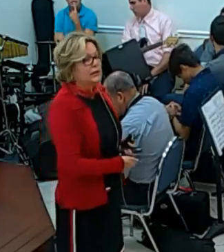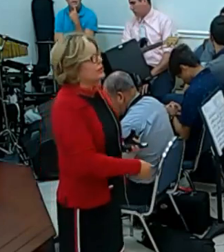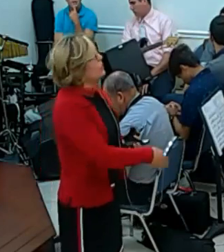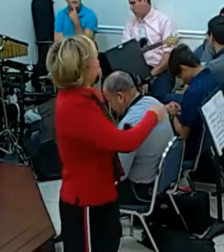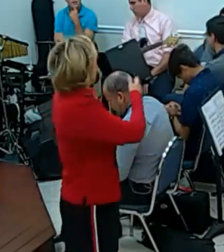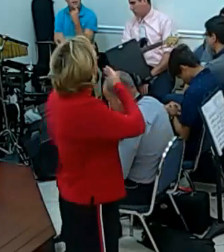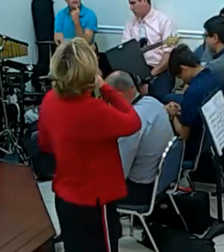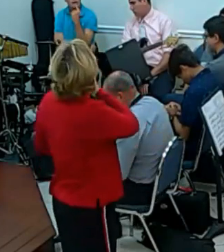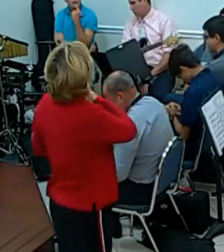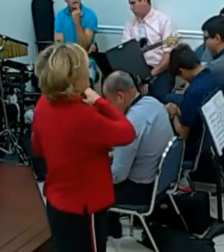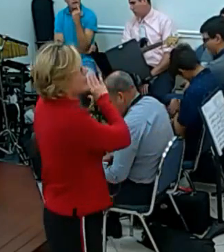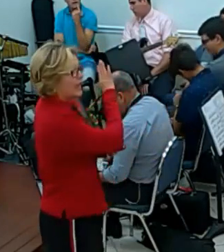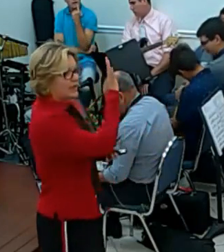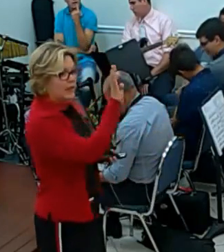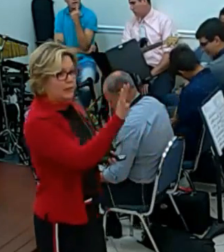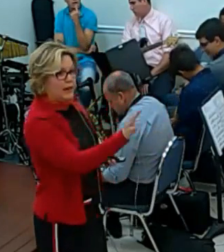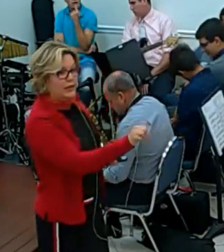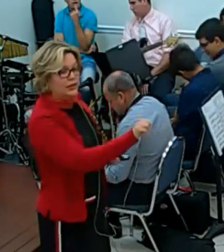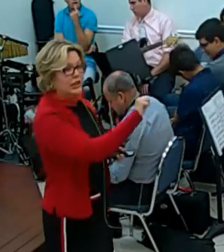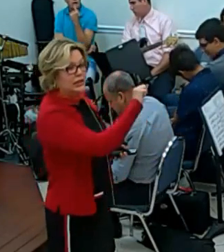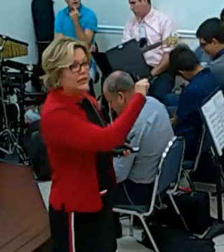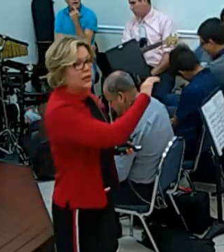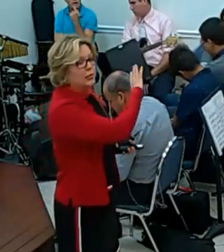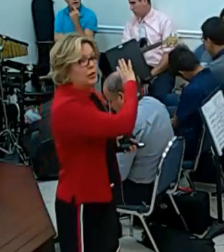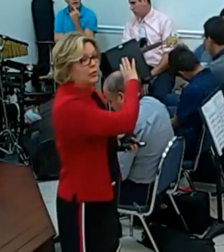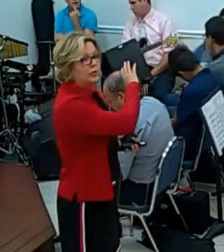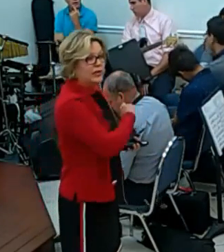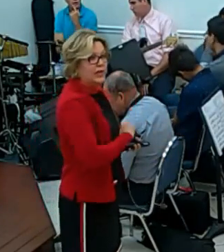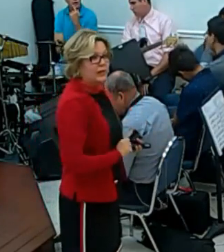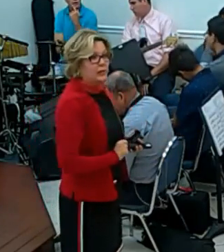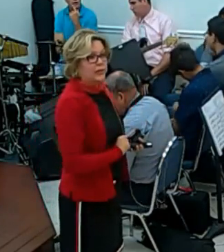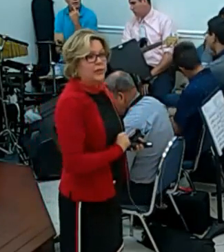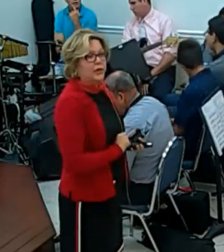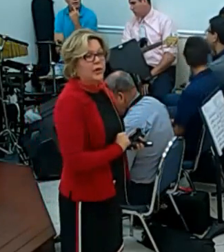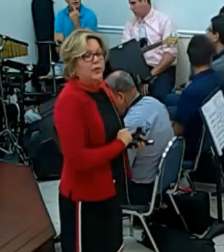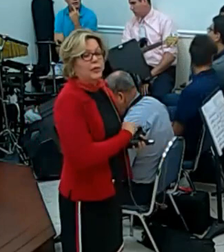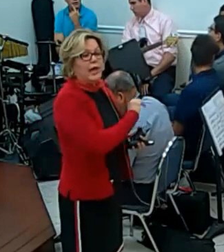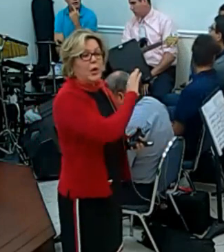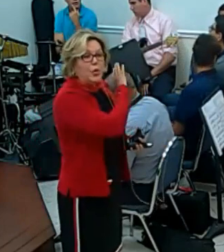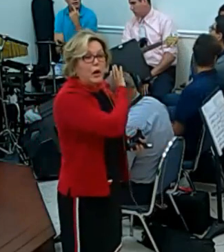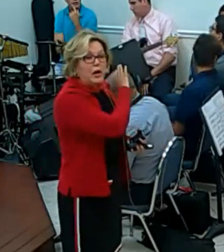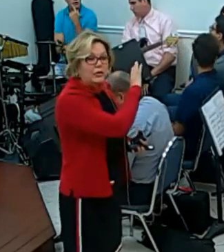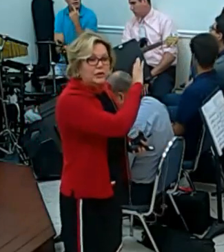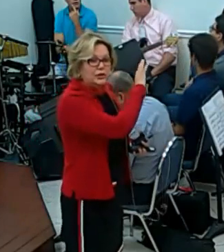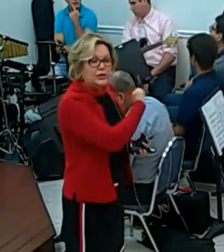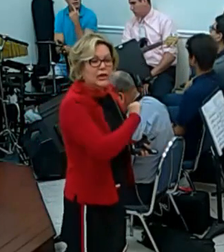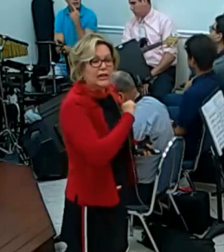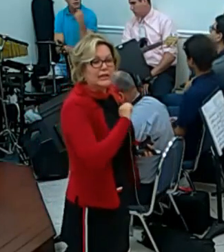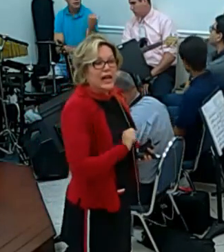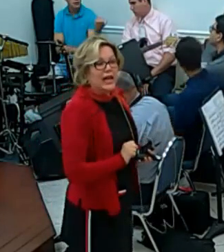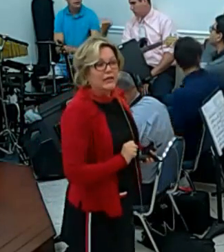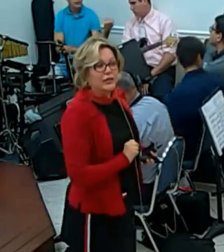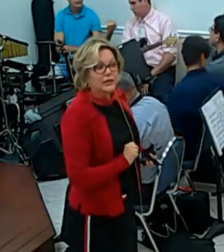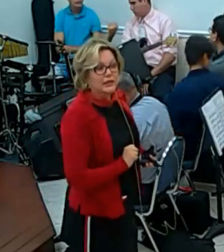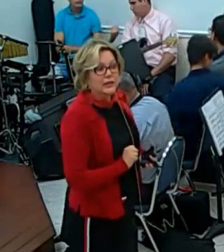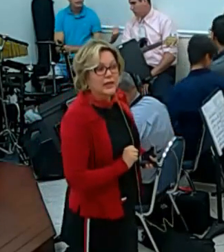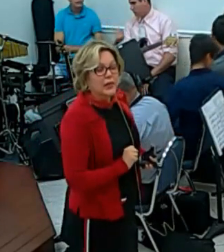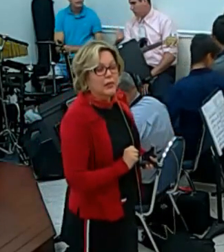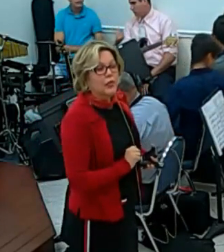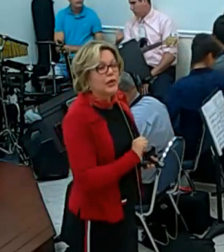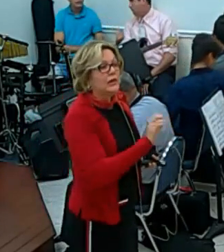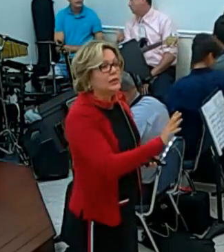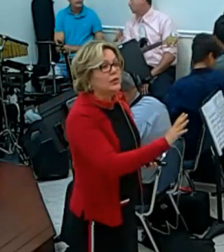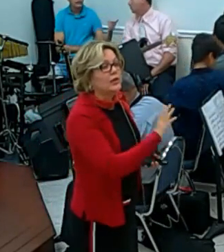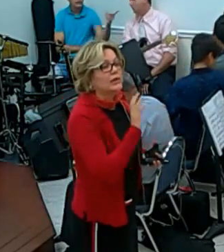a forest fire. But this, the third part, has already been destroyed a long time